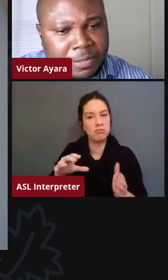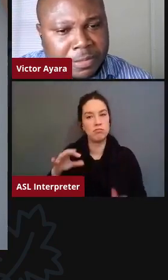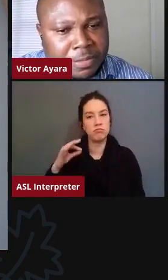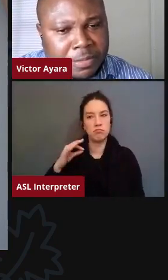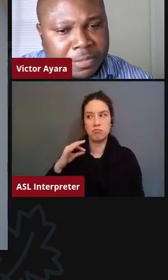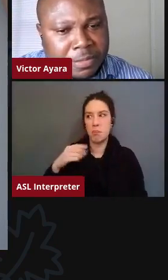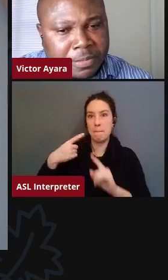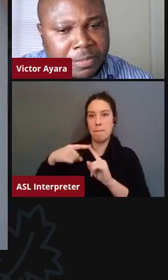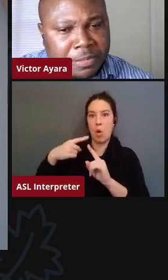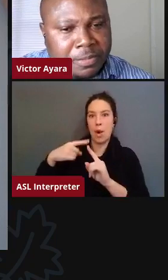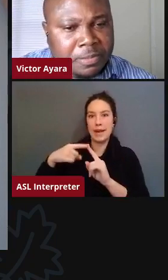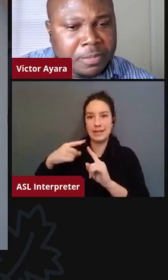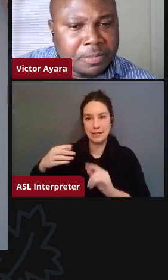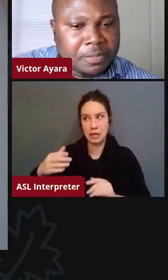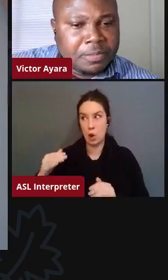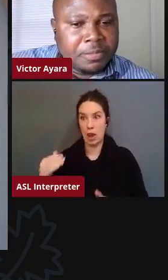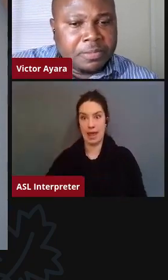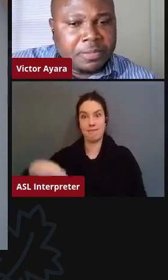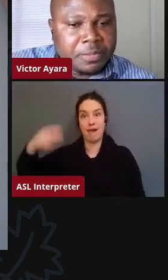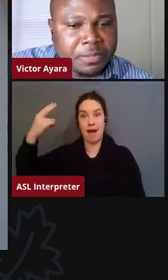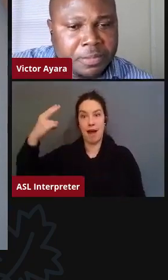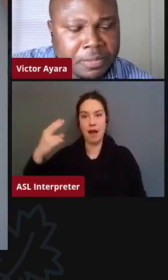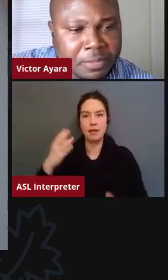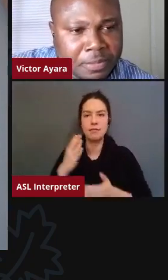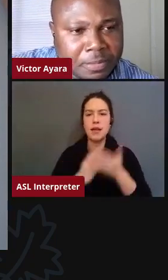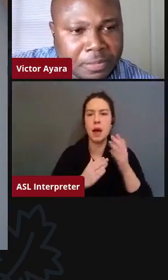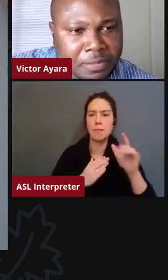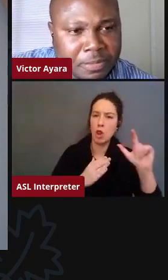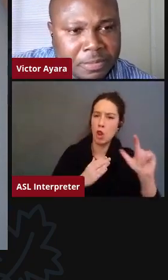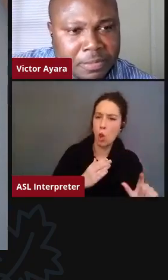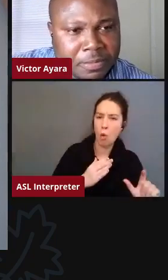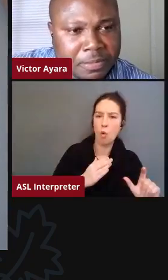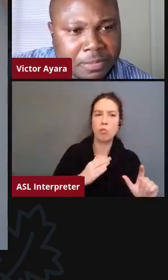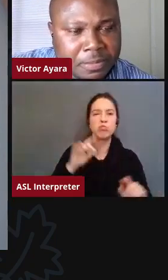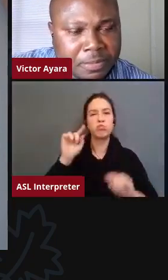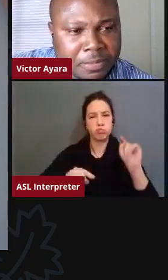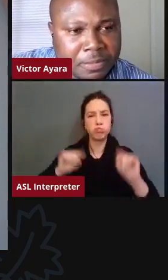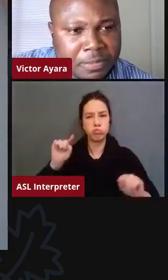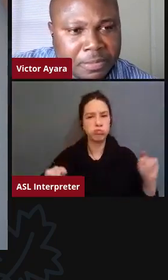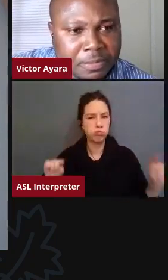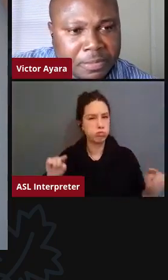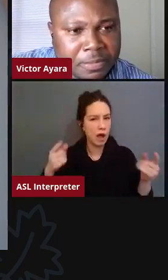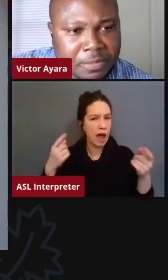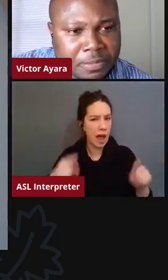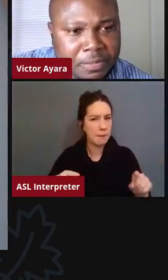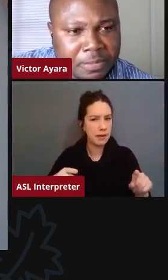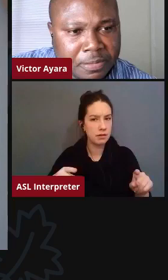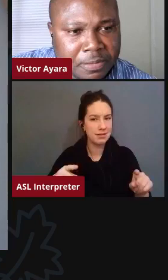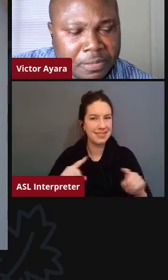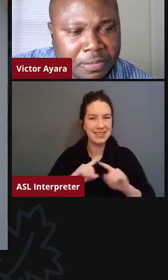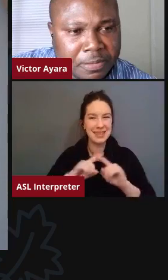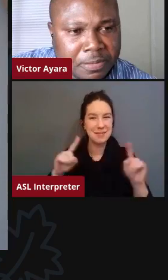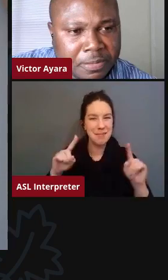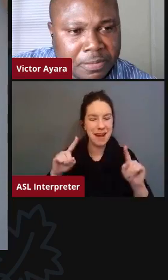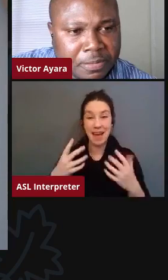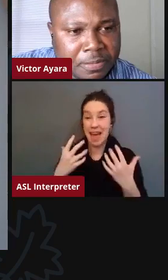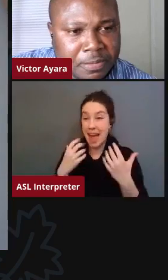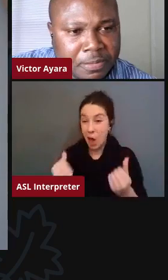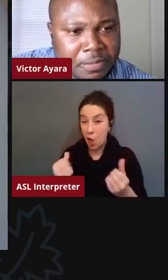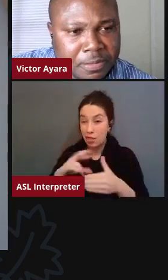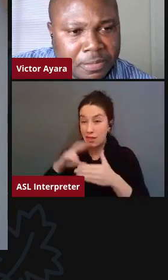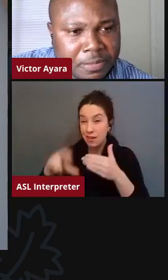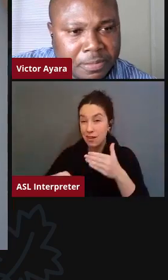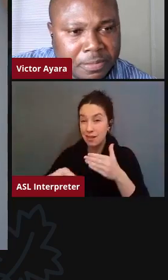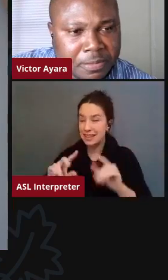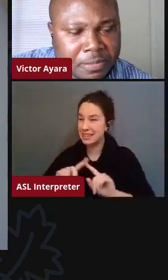that there's this kind of normal sort of distribution of scores. But that's not how health outcomes work. Imagine if we